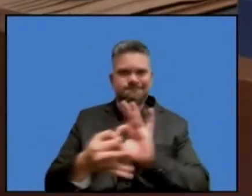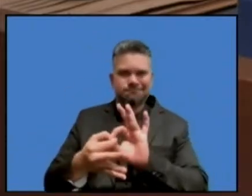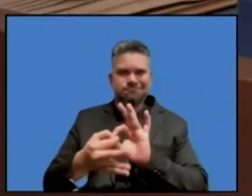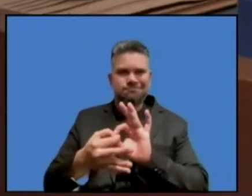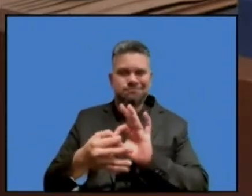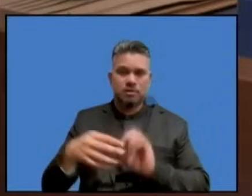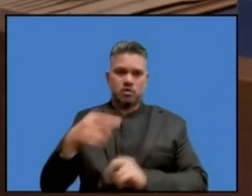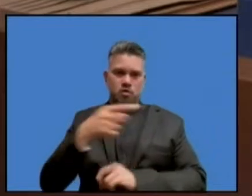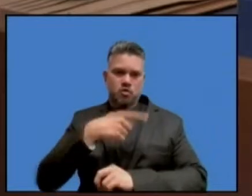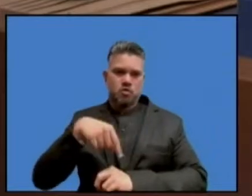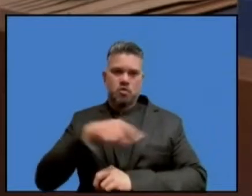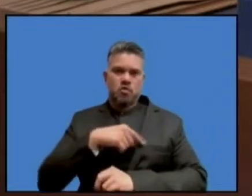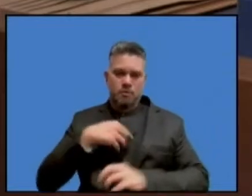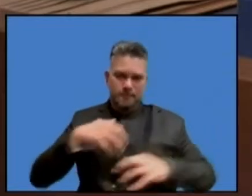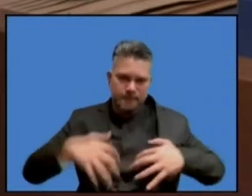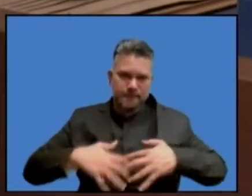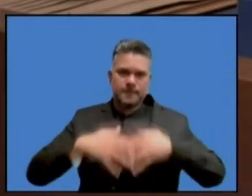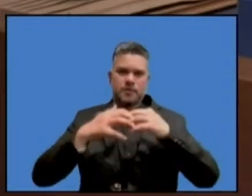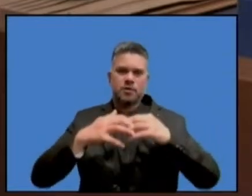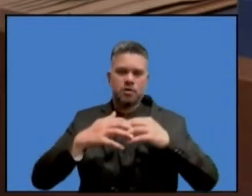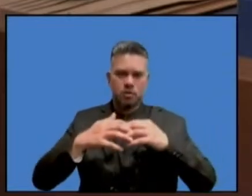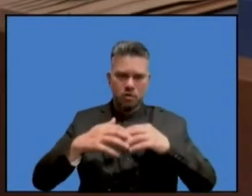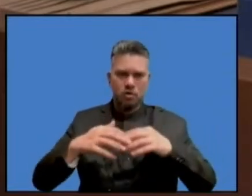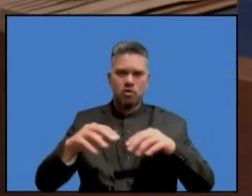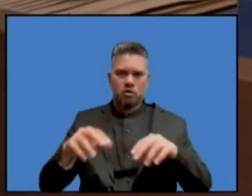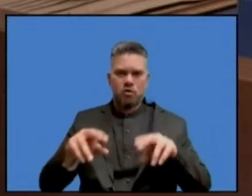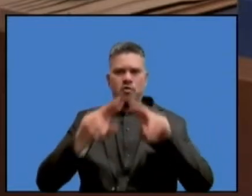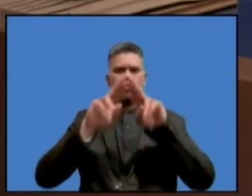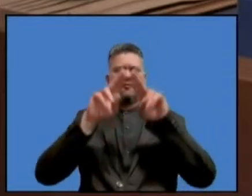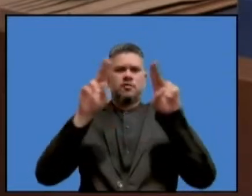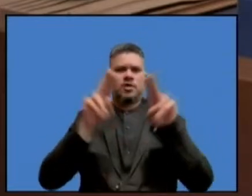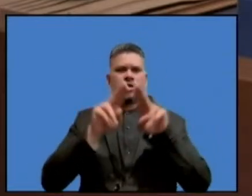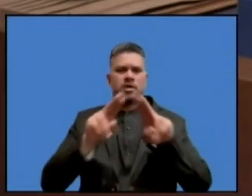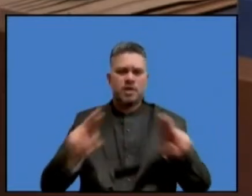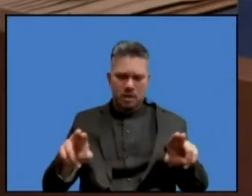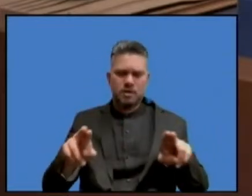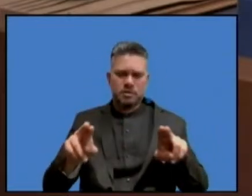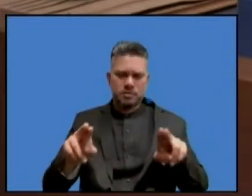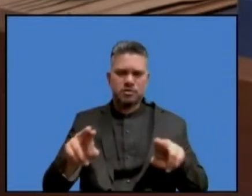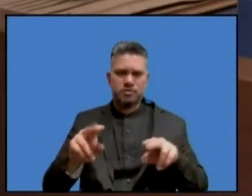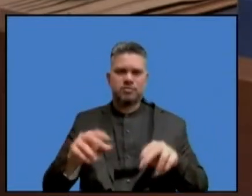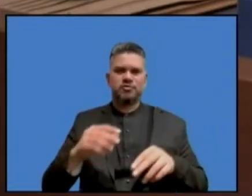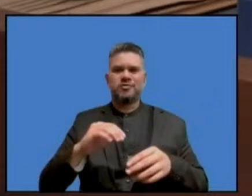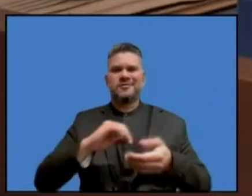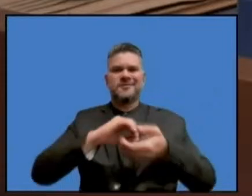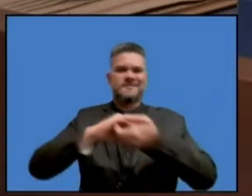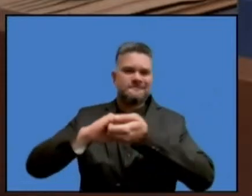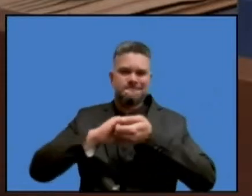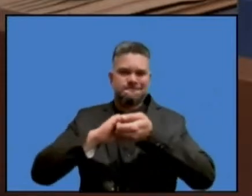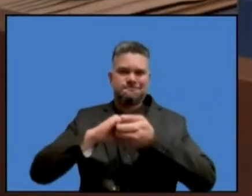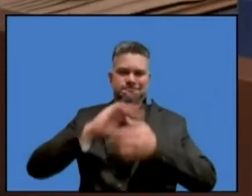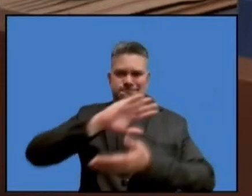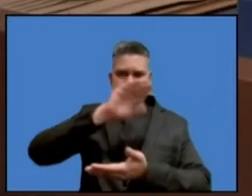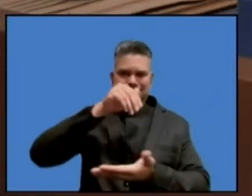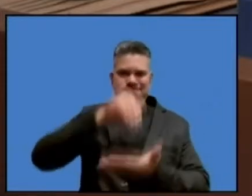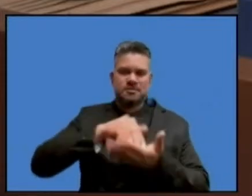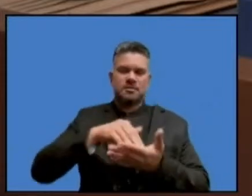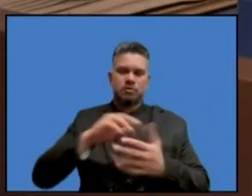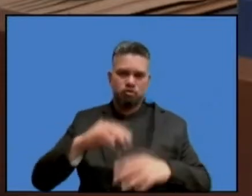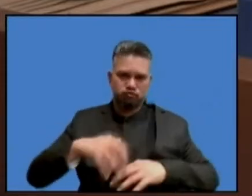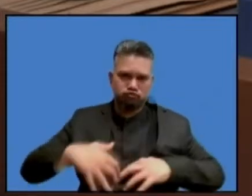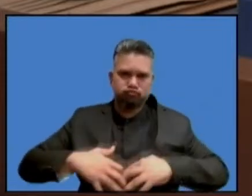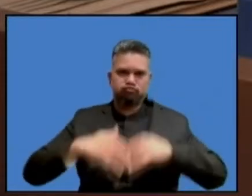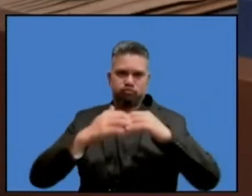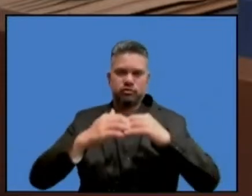Stakeholders Relations and Engagement Branch to facilitate systematic consultations with civil society, international